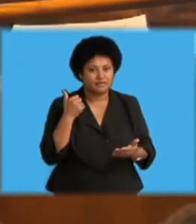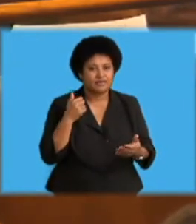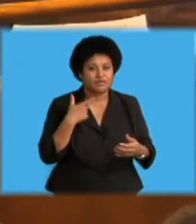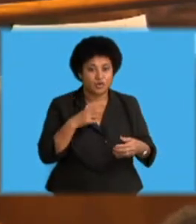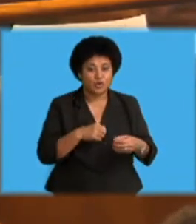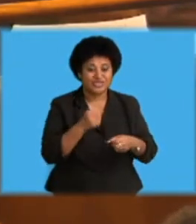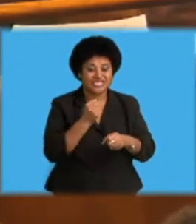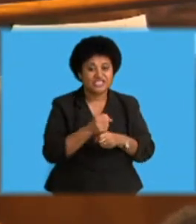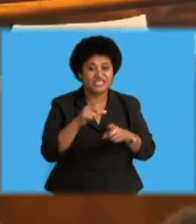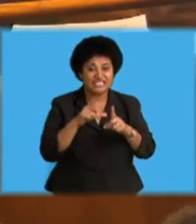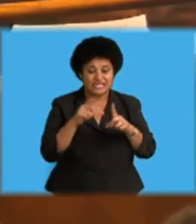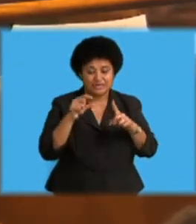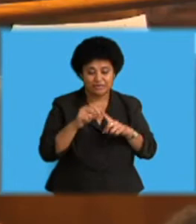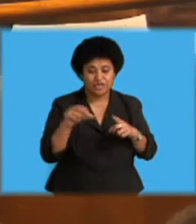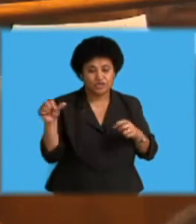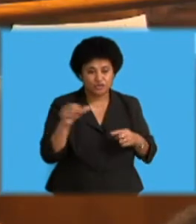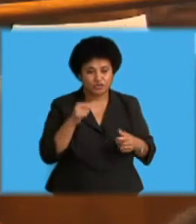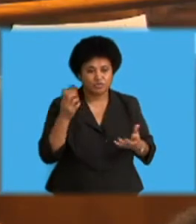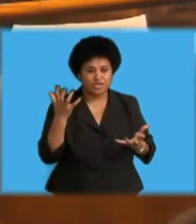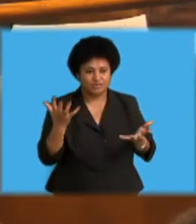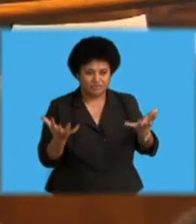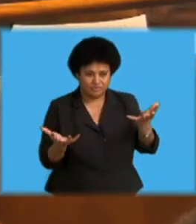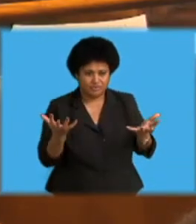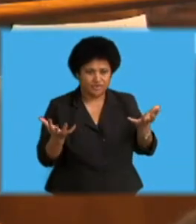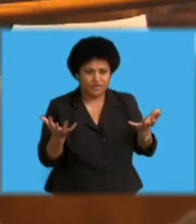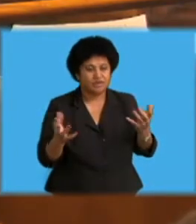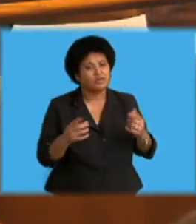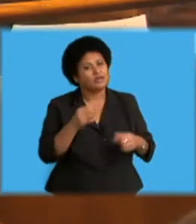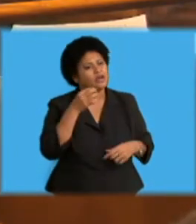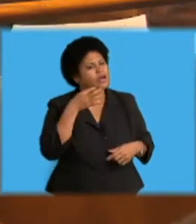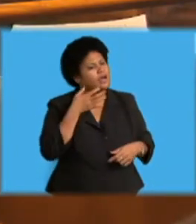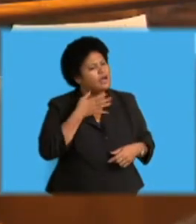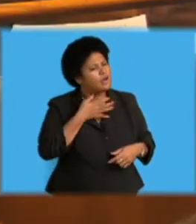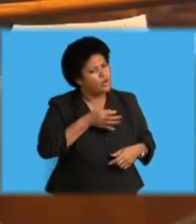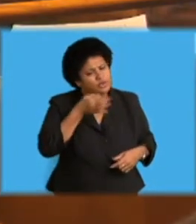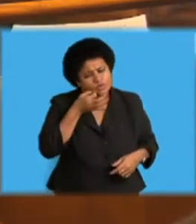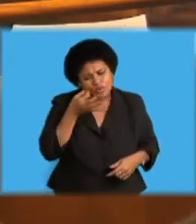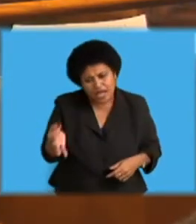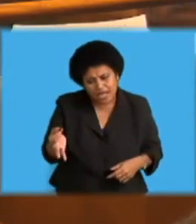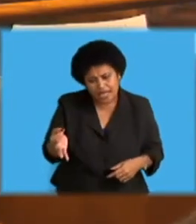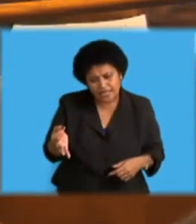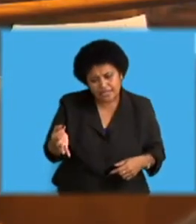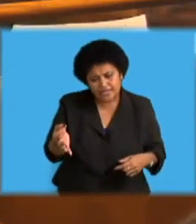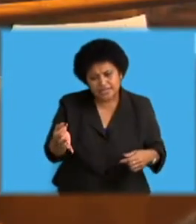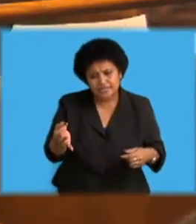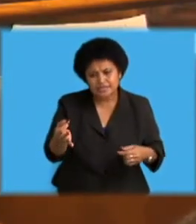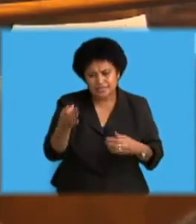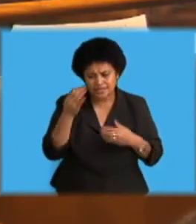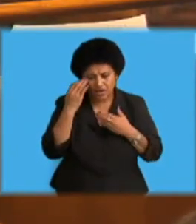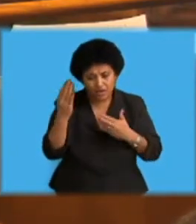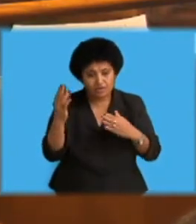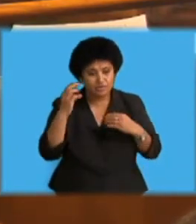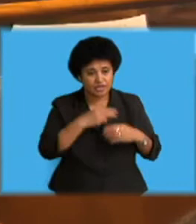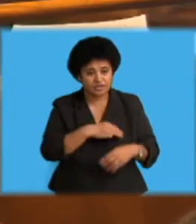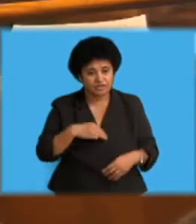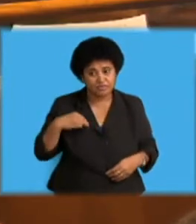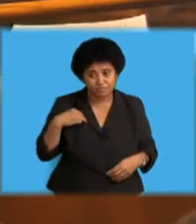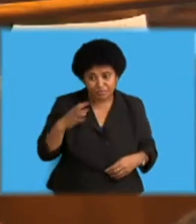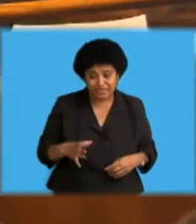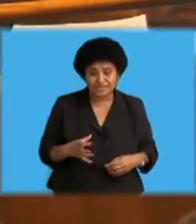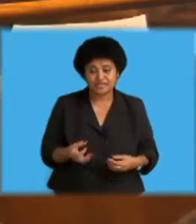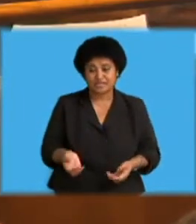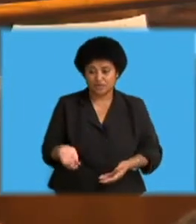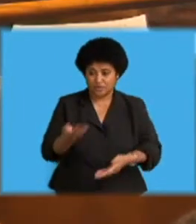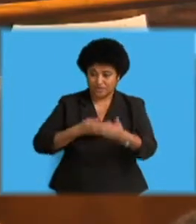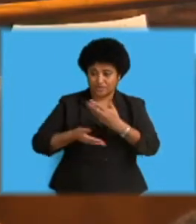relationship between the two. I wonder if the Honourable Minister can ask World Bank, given our vulnerabilities to the elements,